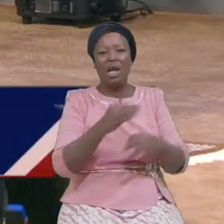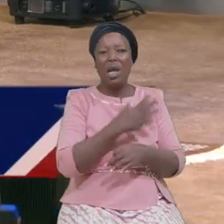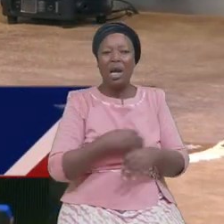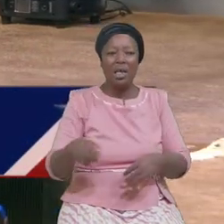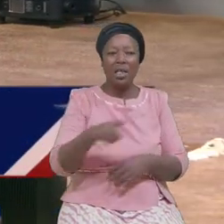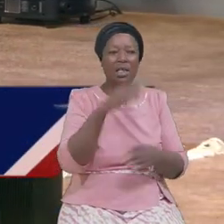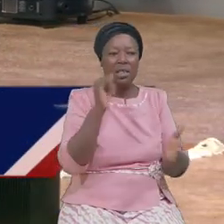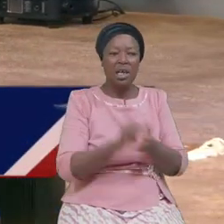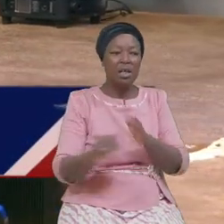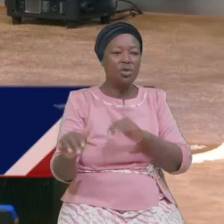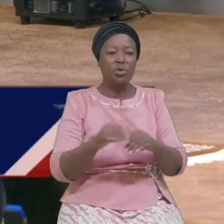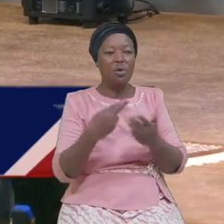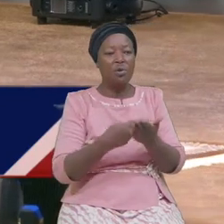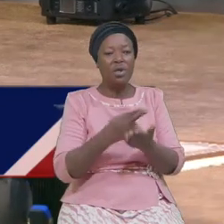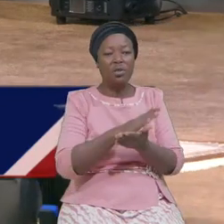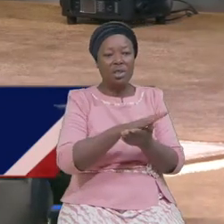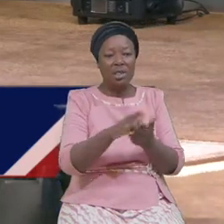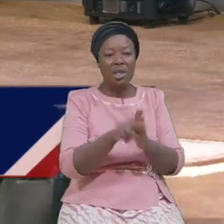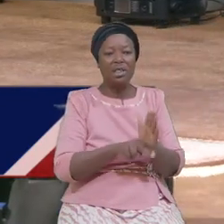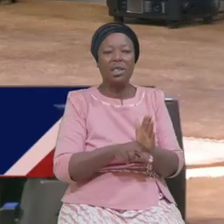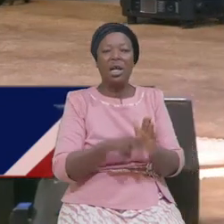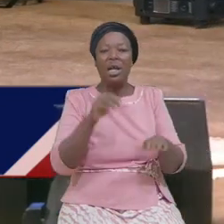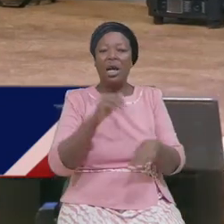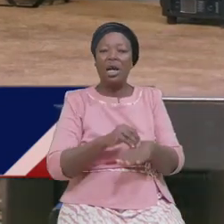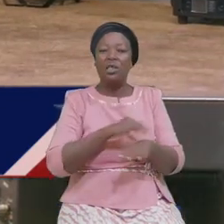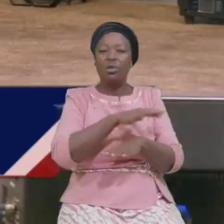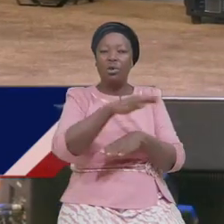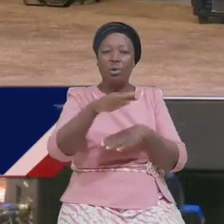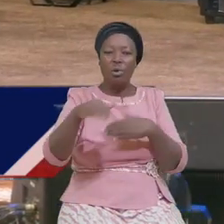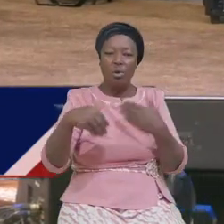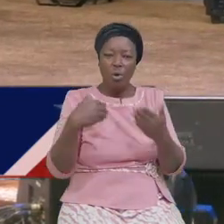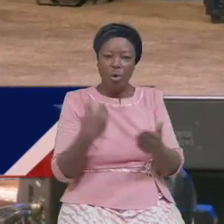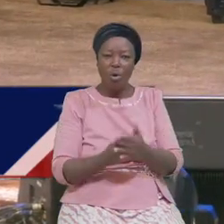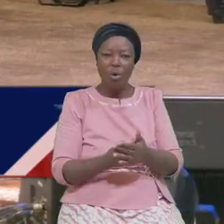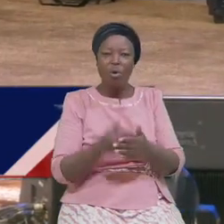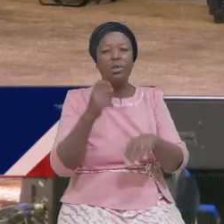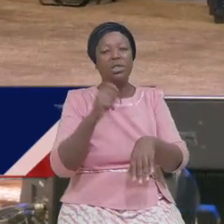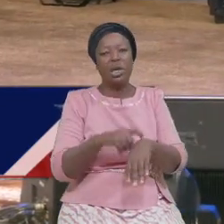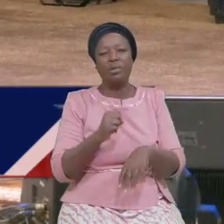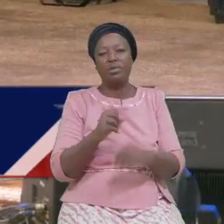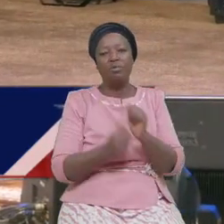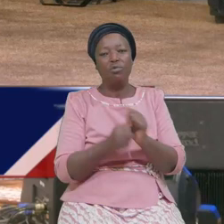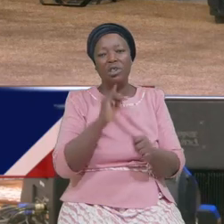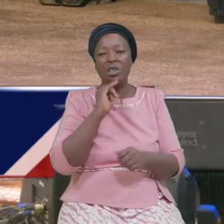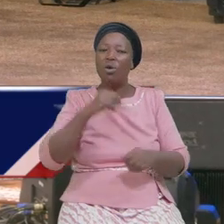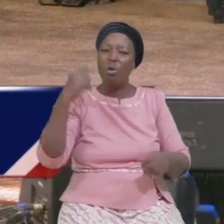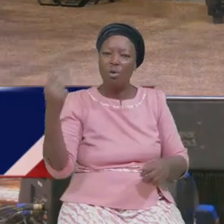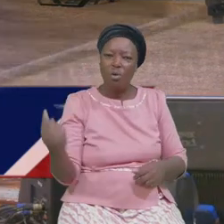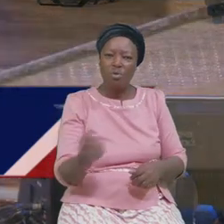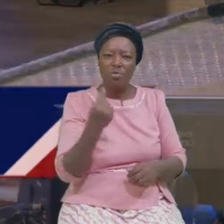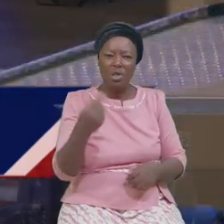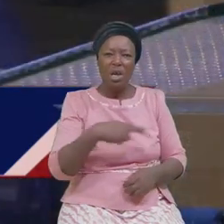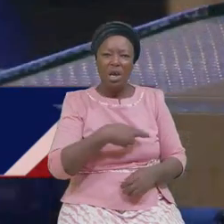that doeth righteousness at all times. You know,